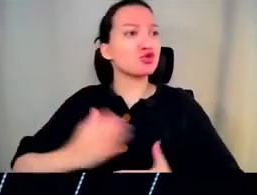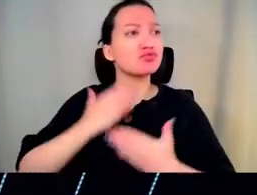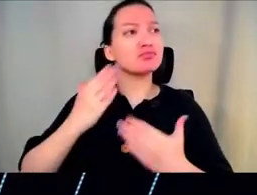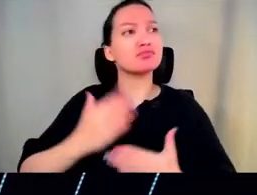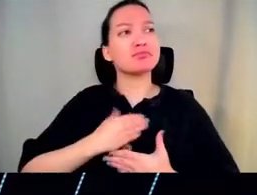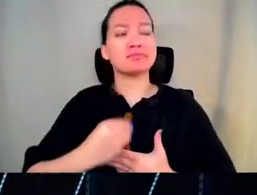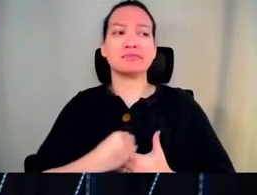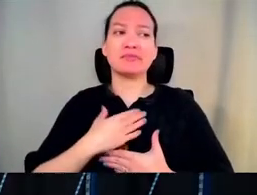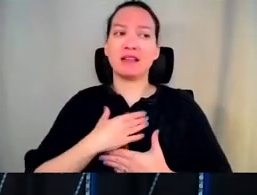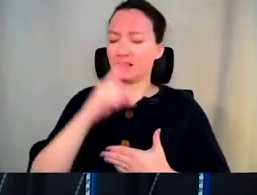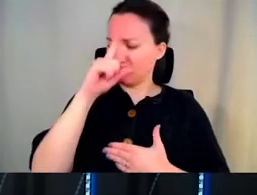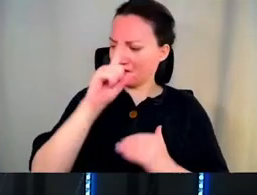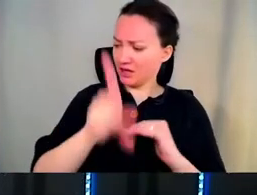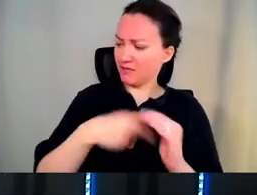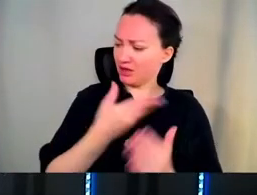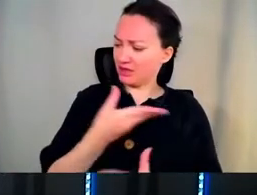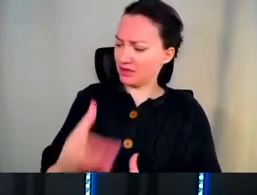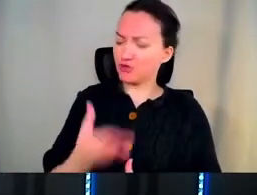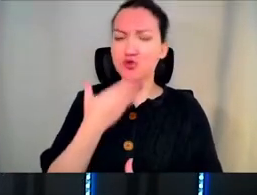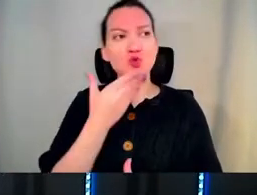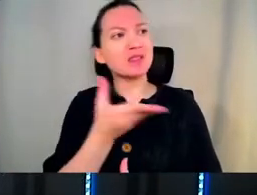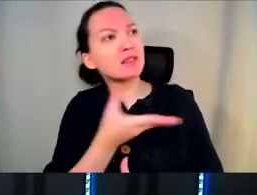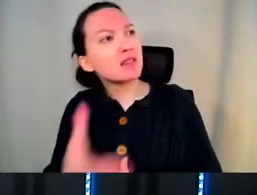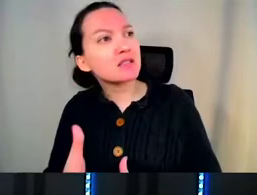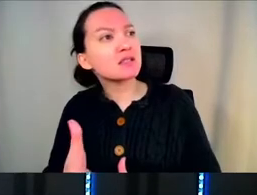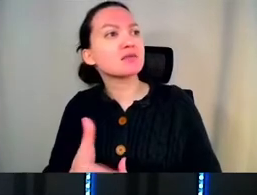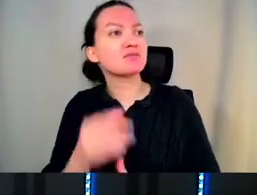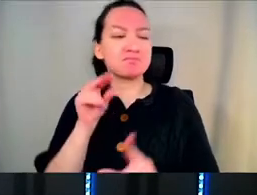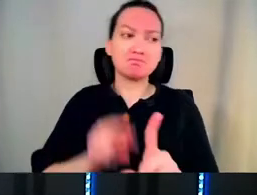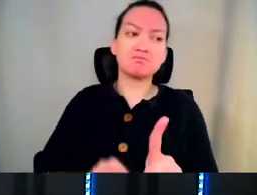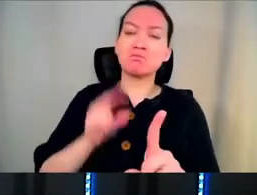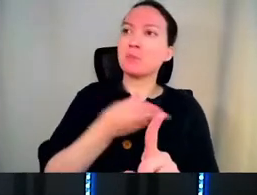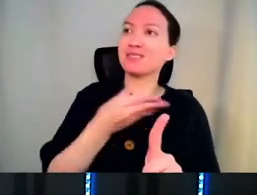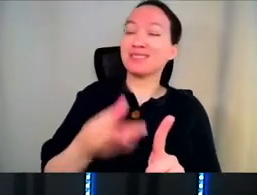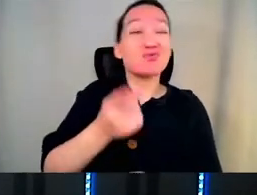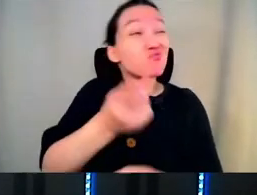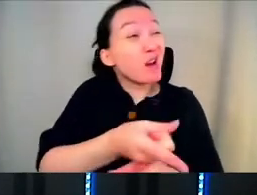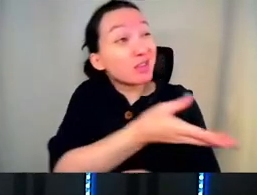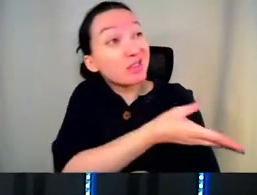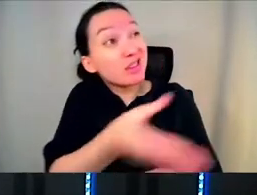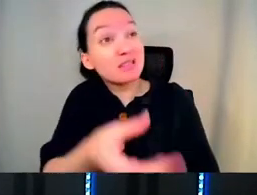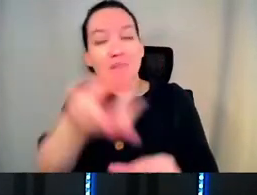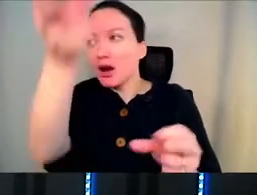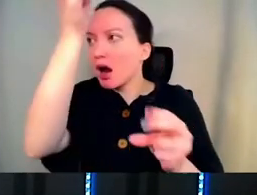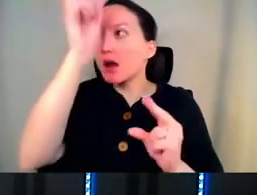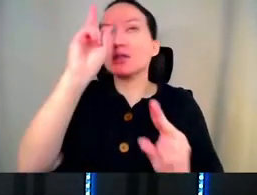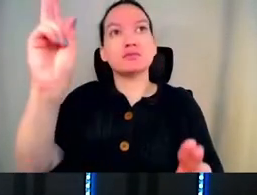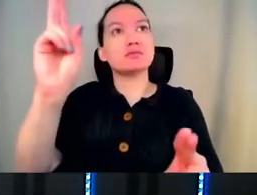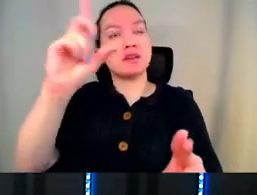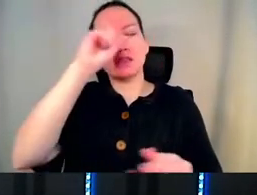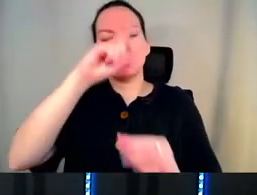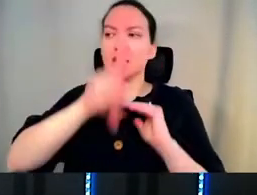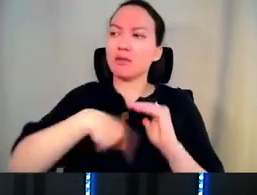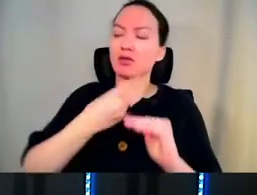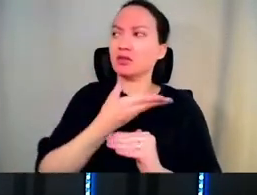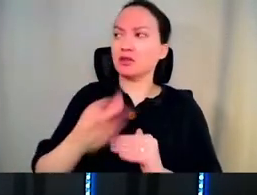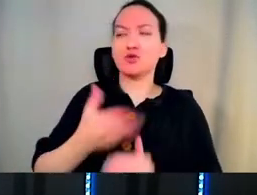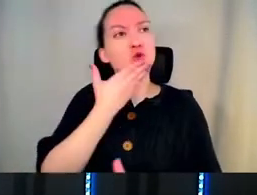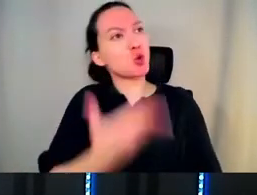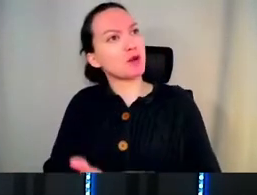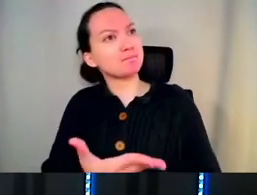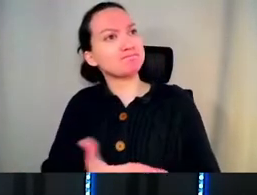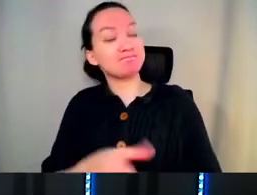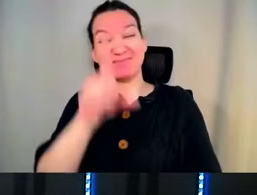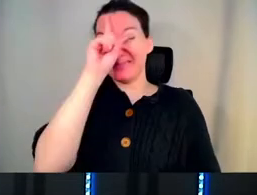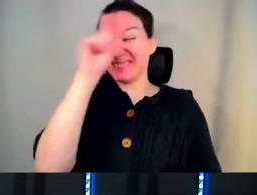Think about things. Think about good things, admirable things, right things, honorable. Think about good things. I think